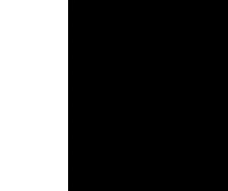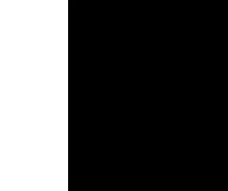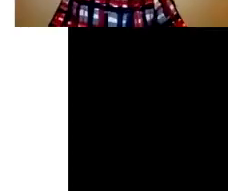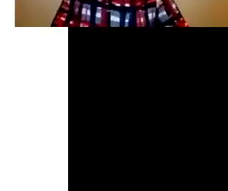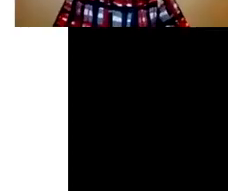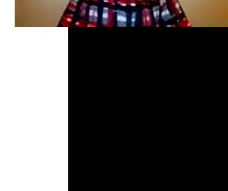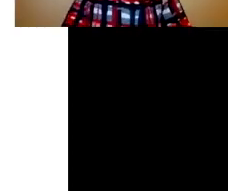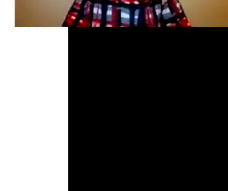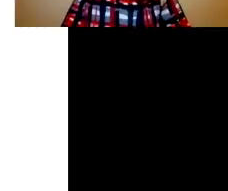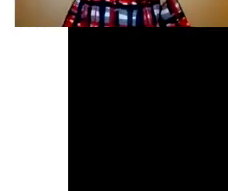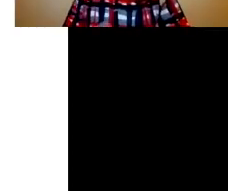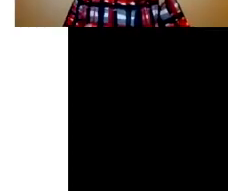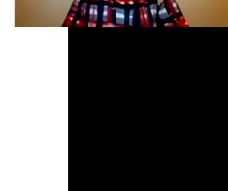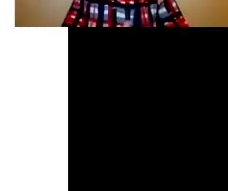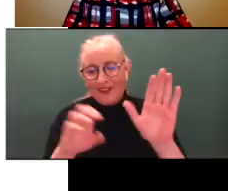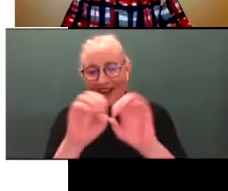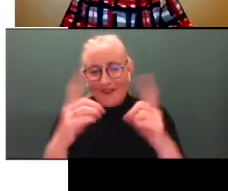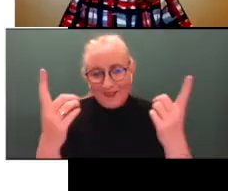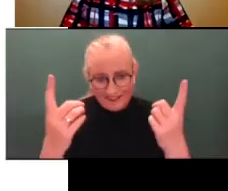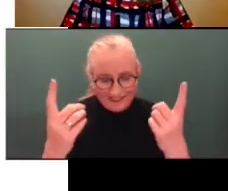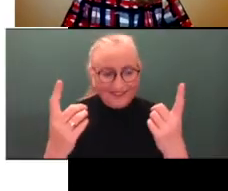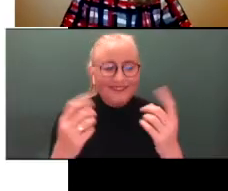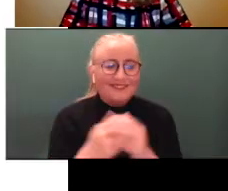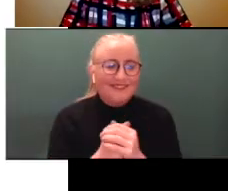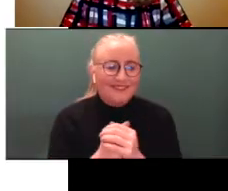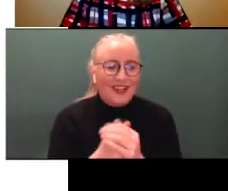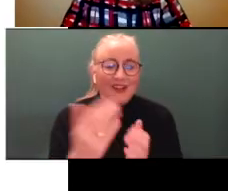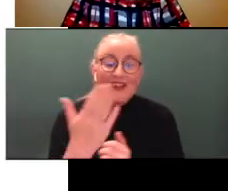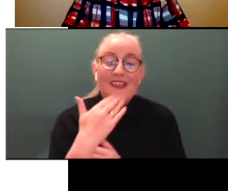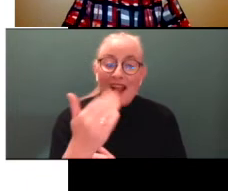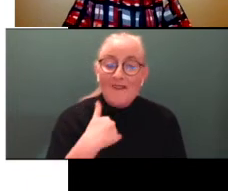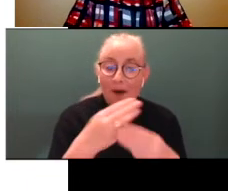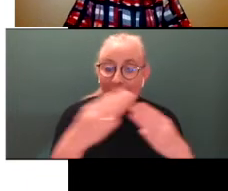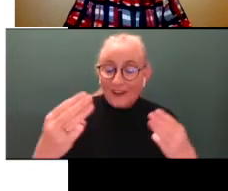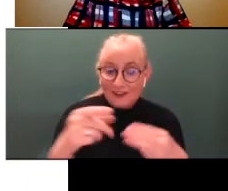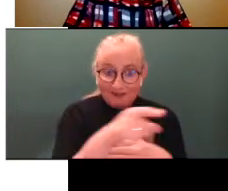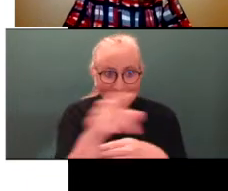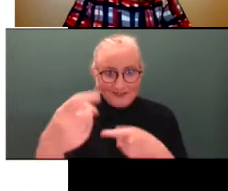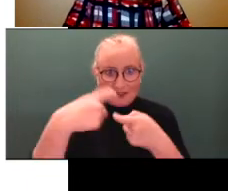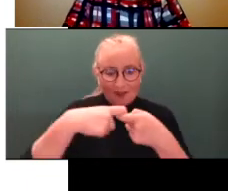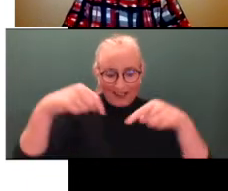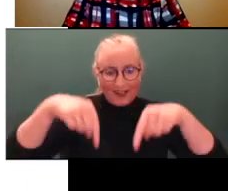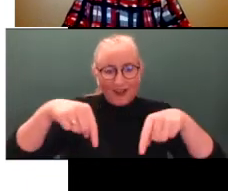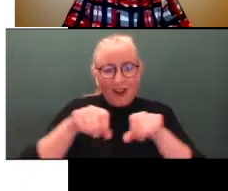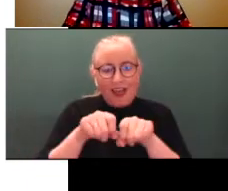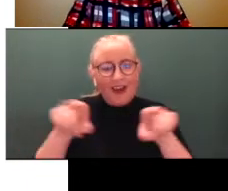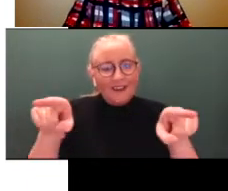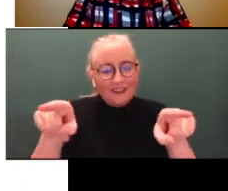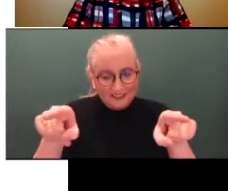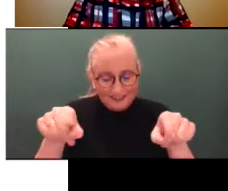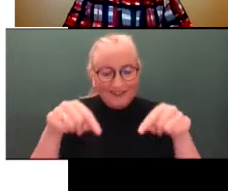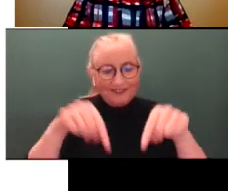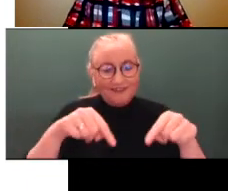So good afternoon, everybody. I thank you very much for joining us today for the launch of this